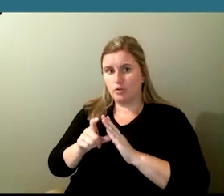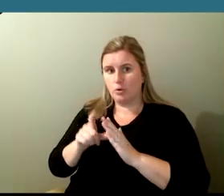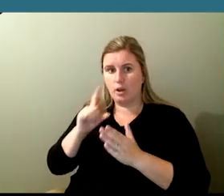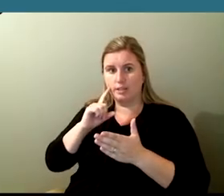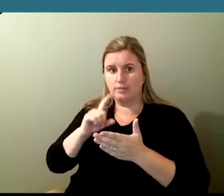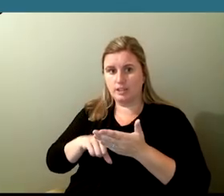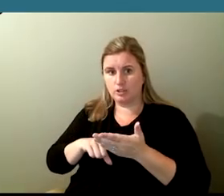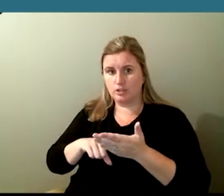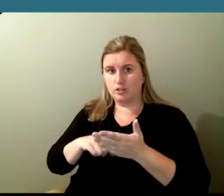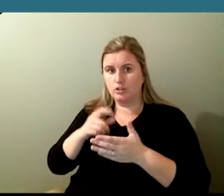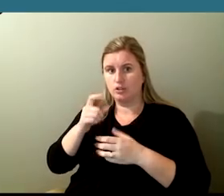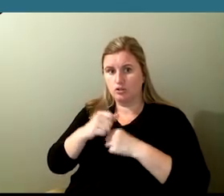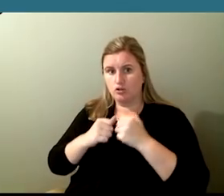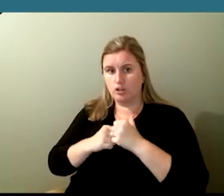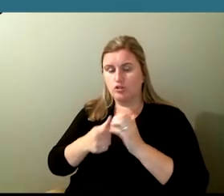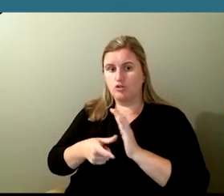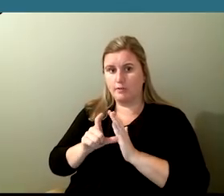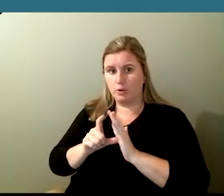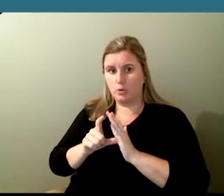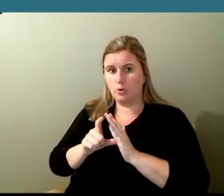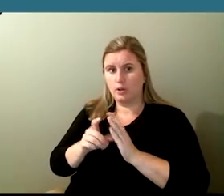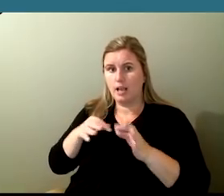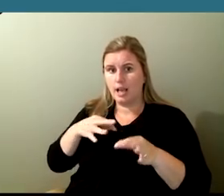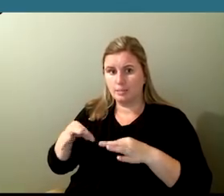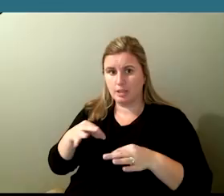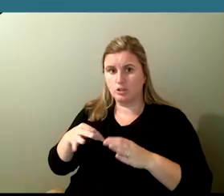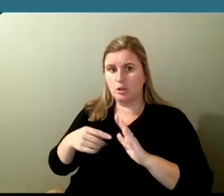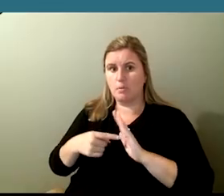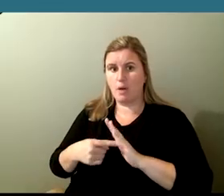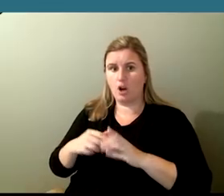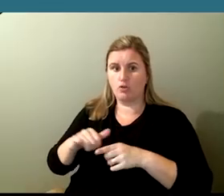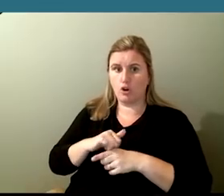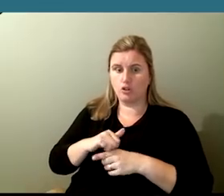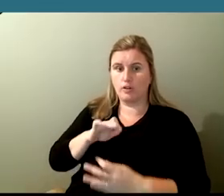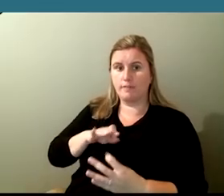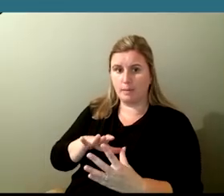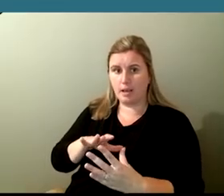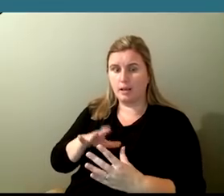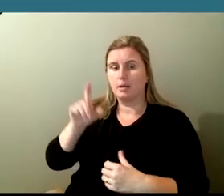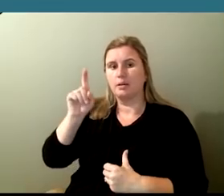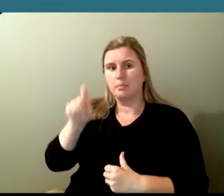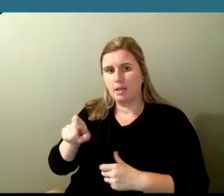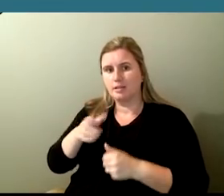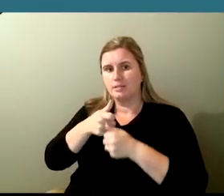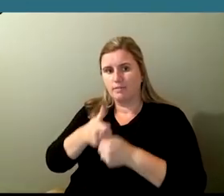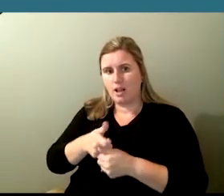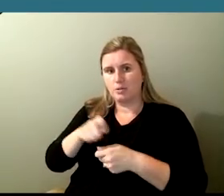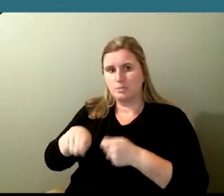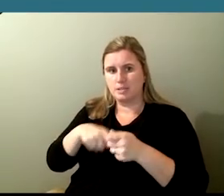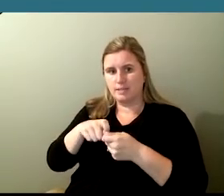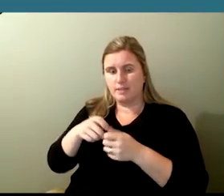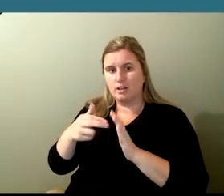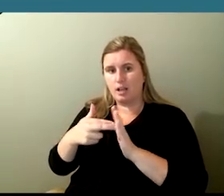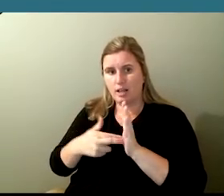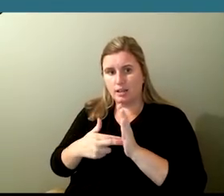identification, structure and review, explanation, modeling, rehearsal, and feedback, must follow certain guidelines, must